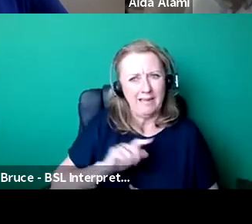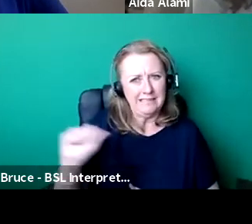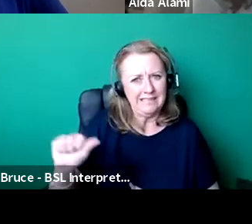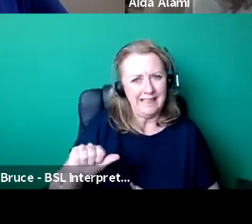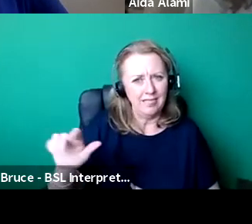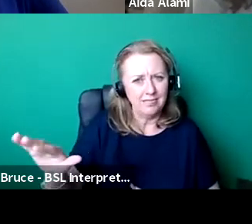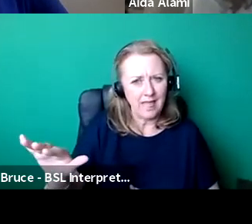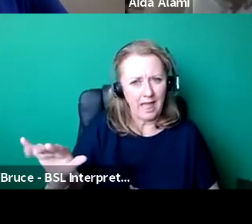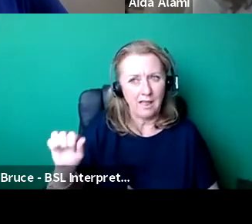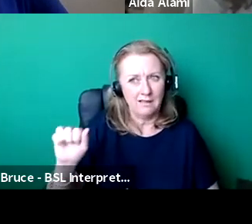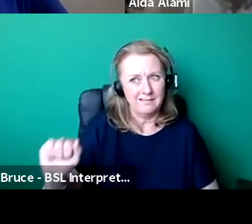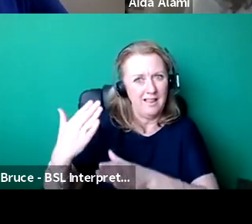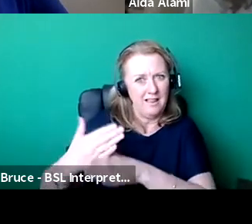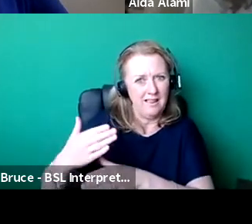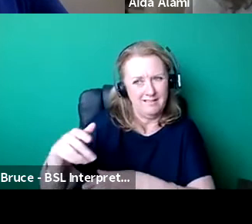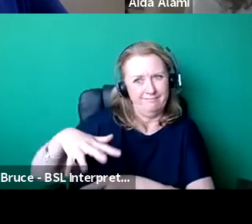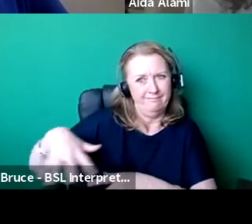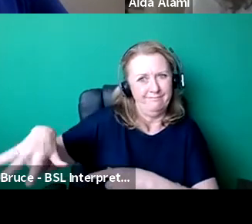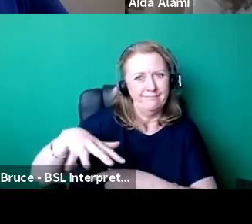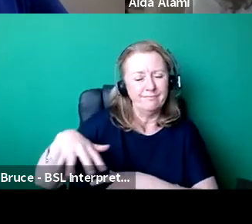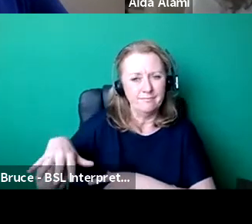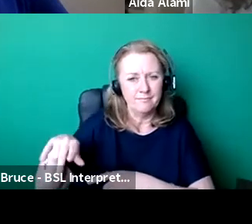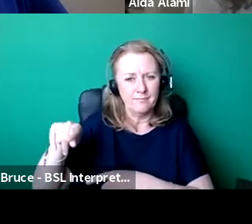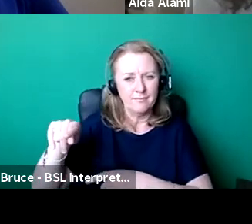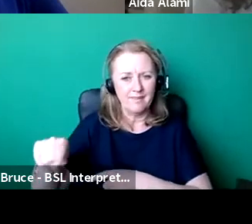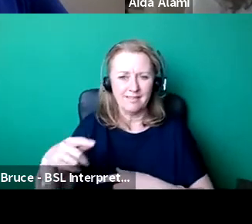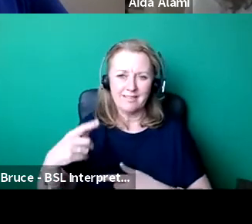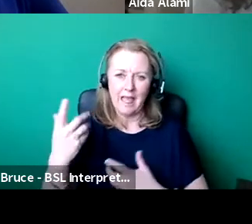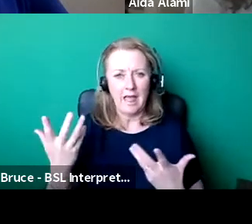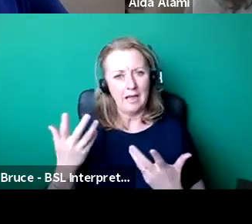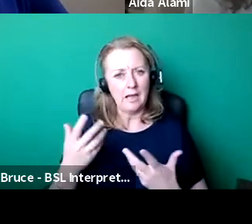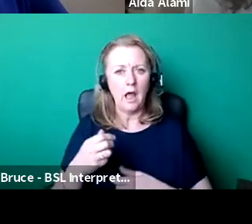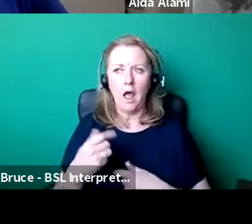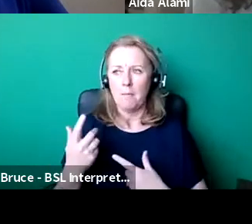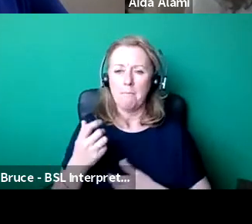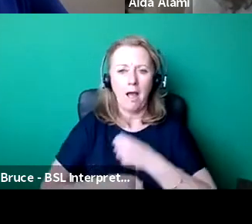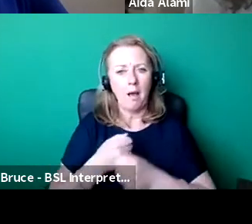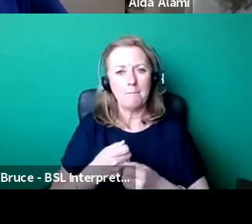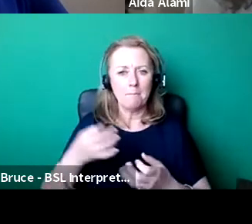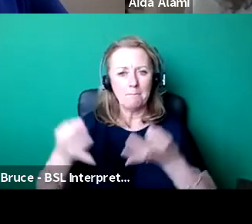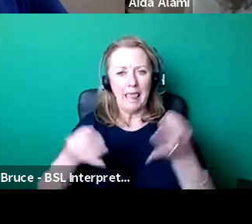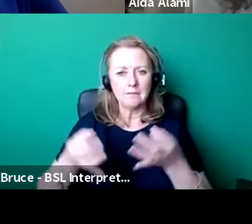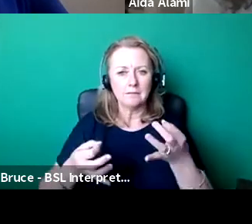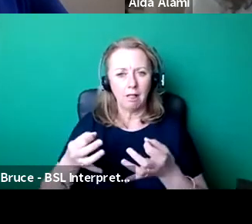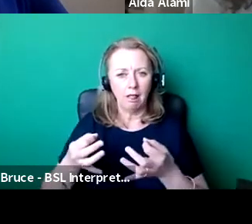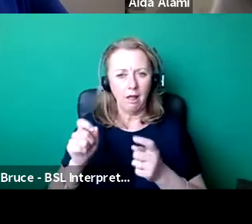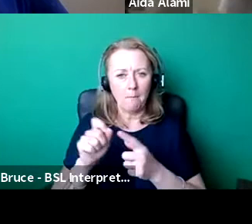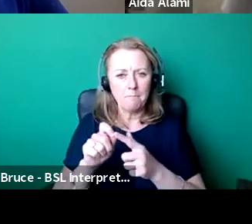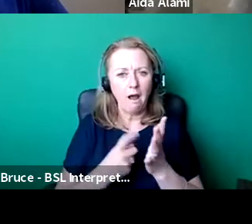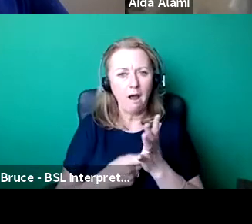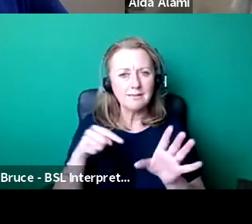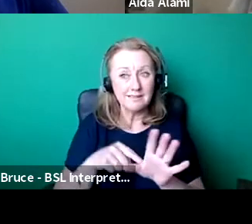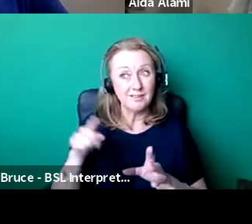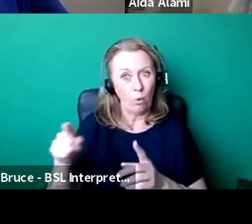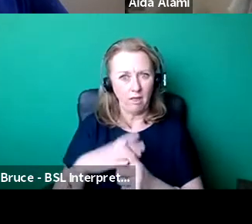Now they're actually, they legitimized themselves and they became political parties, and they actually even have positions